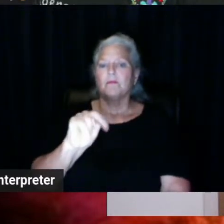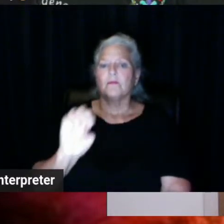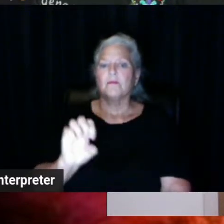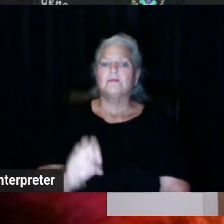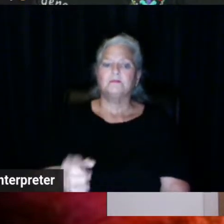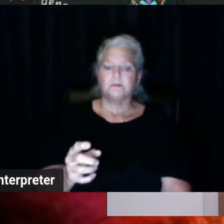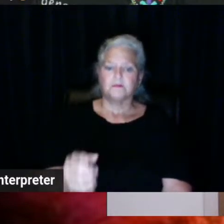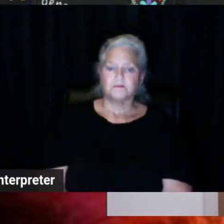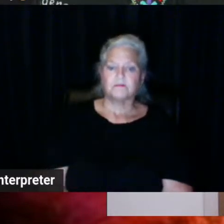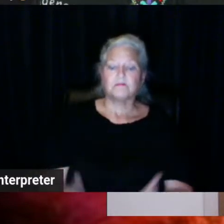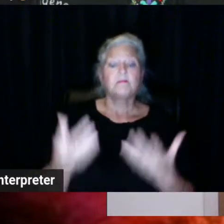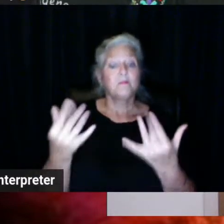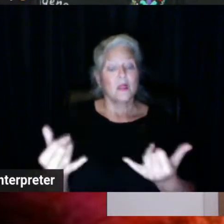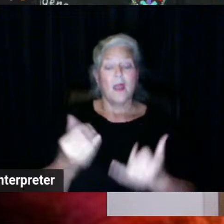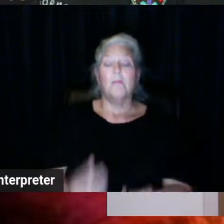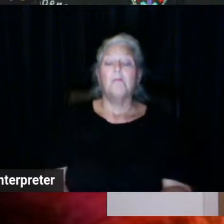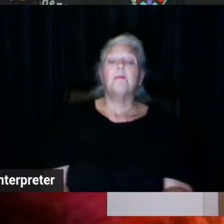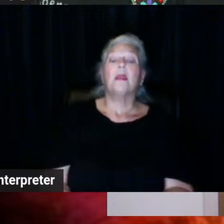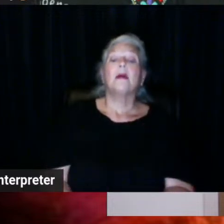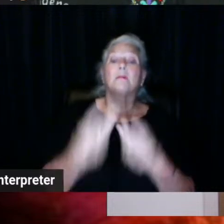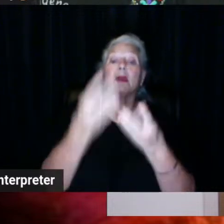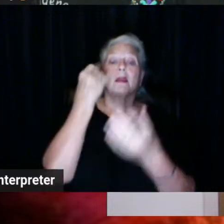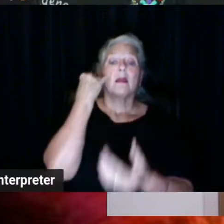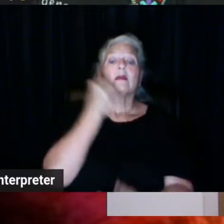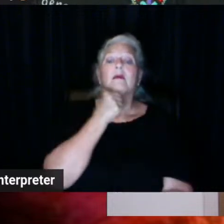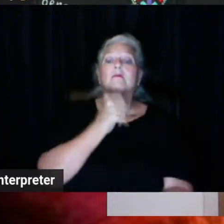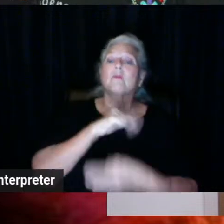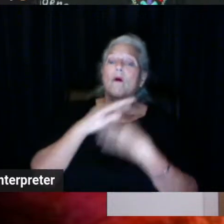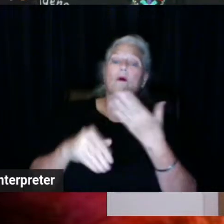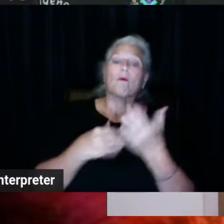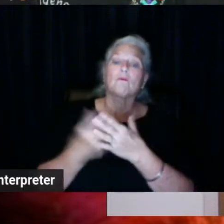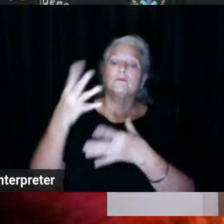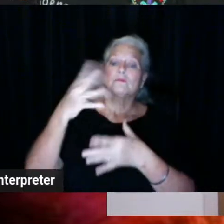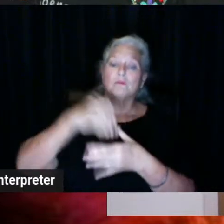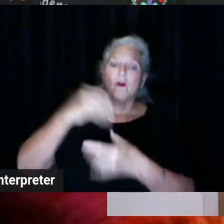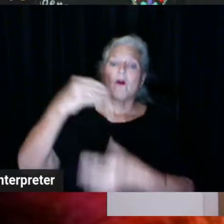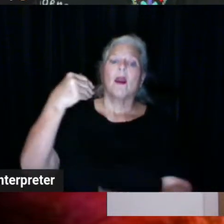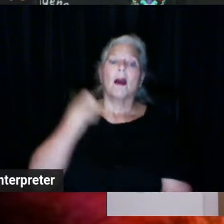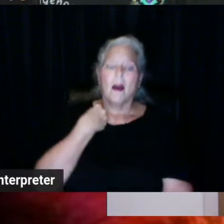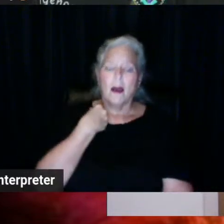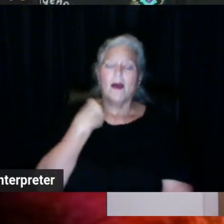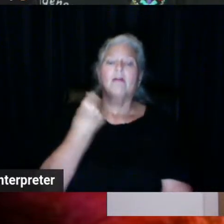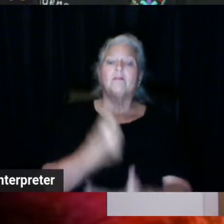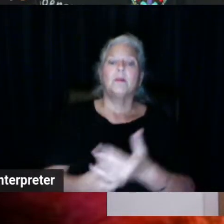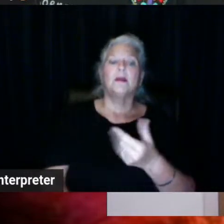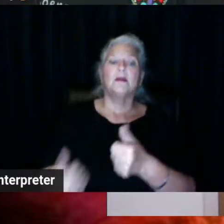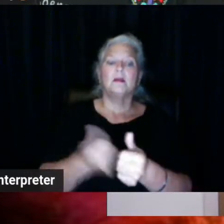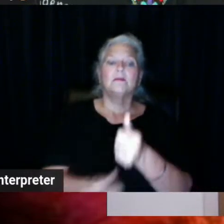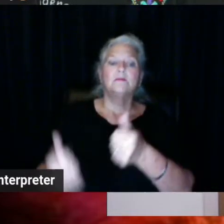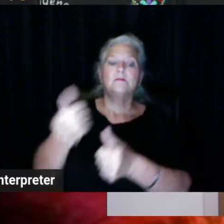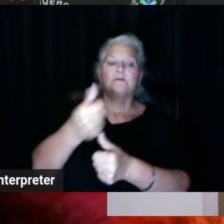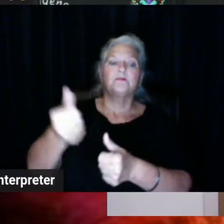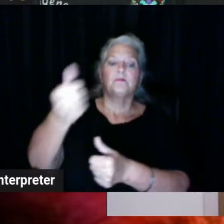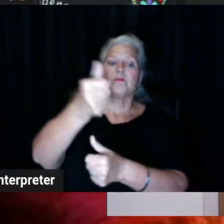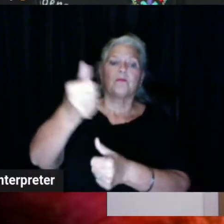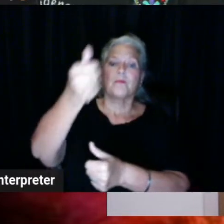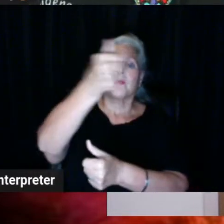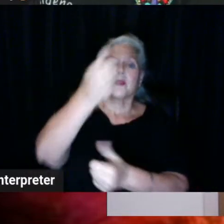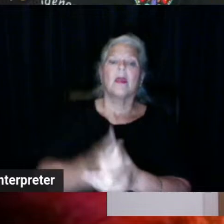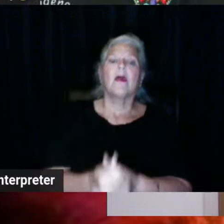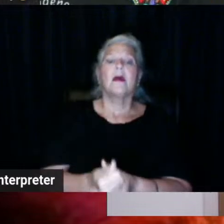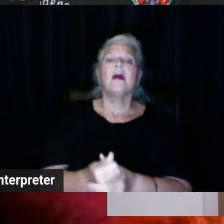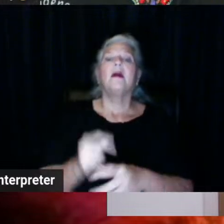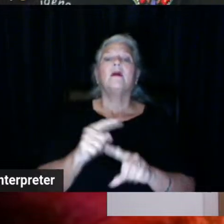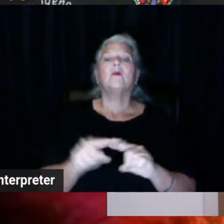been promoted. In any organization, rewarding poor performance not only damages employee morale, it